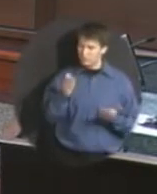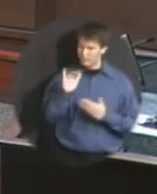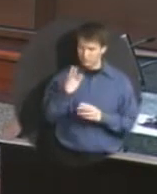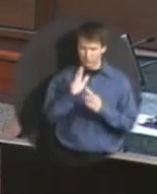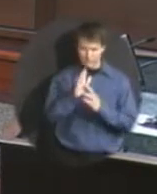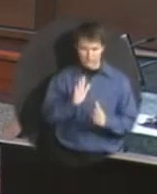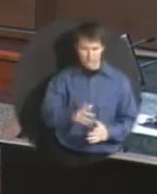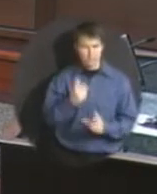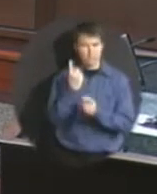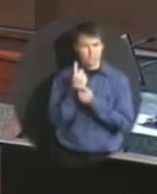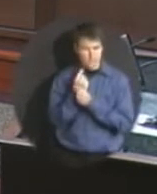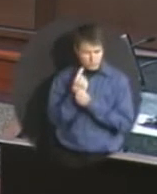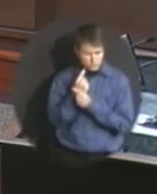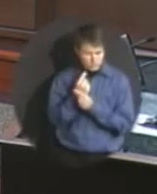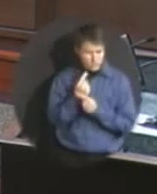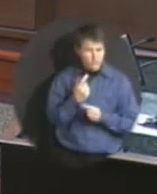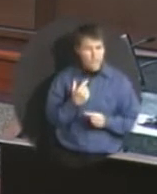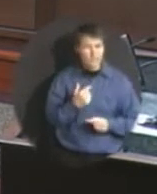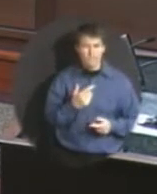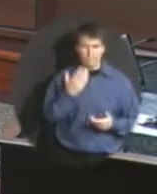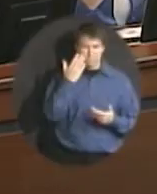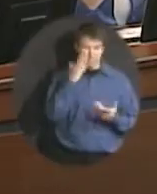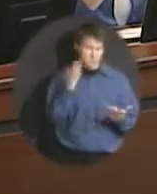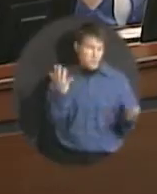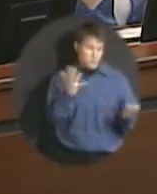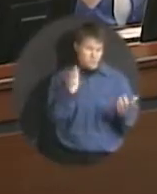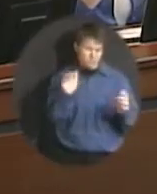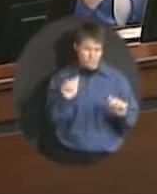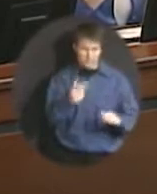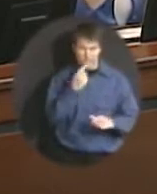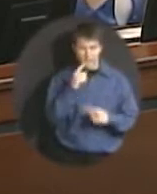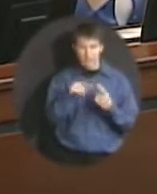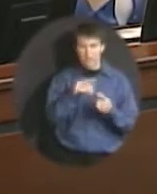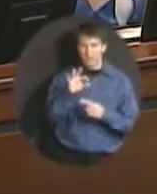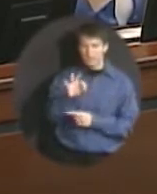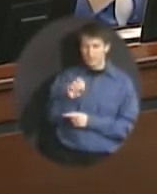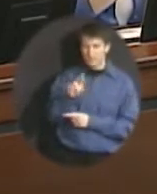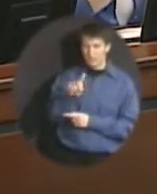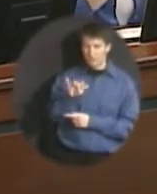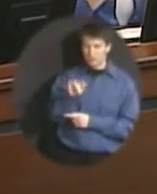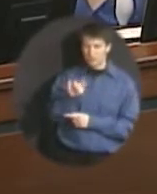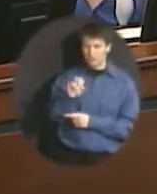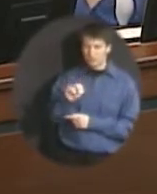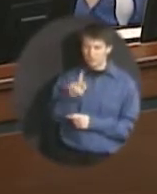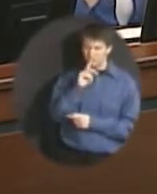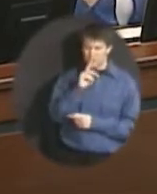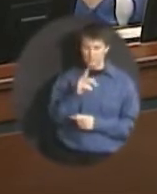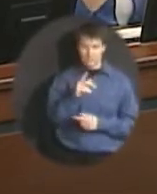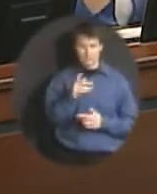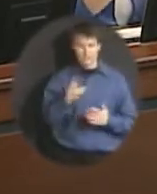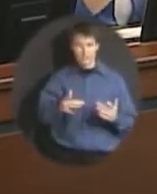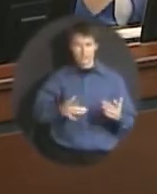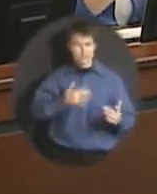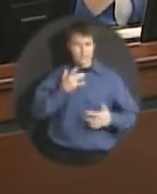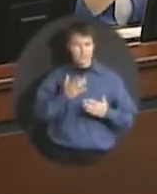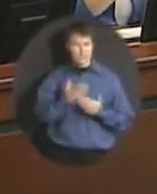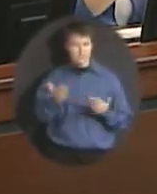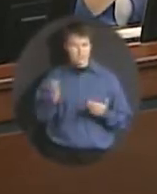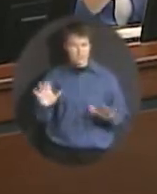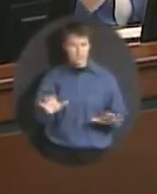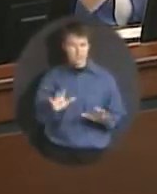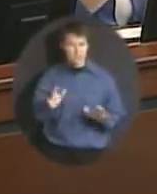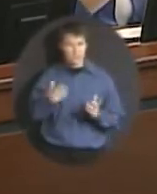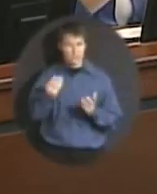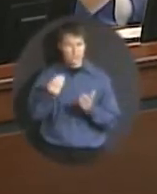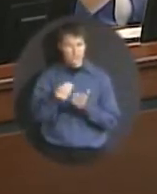year. I don't know what you can say about the foundation, what an exciting thing they do through raising